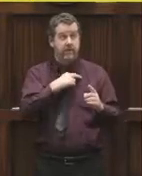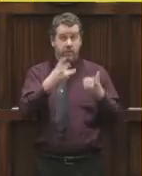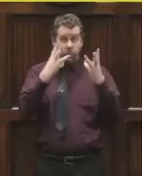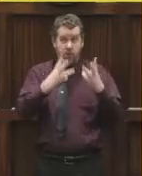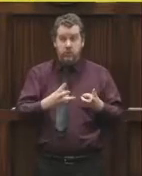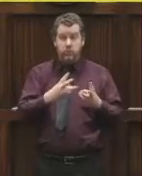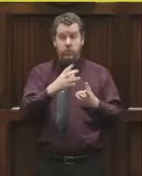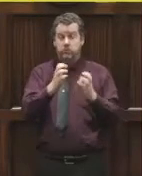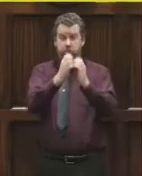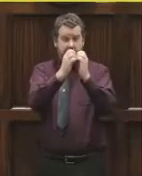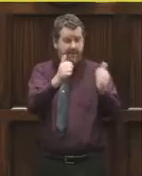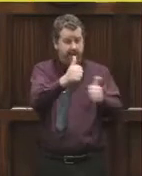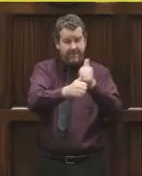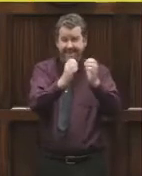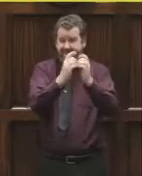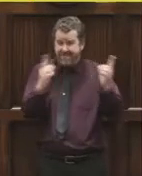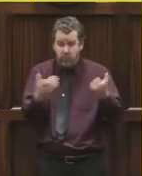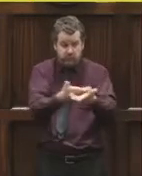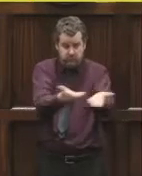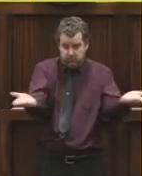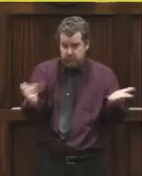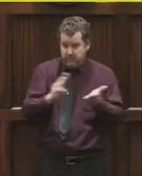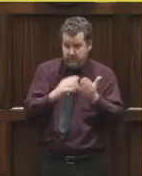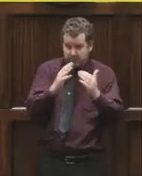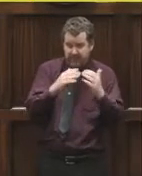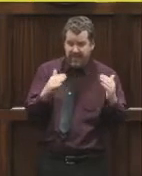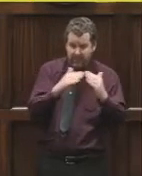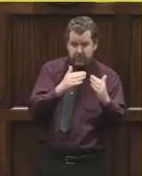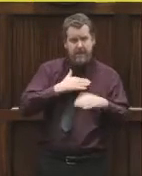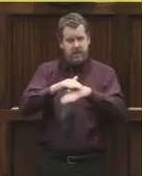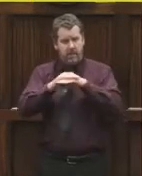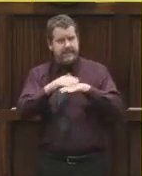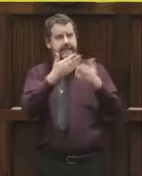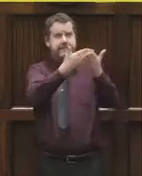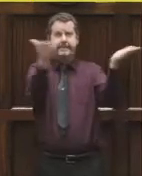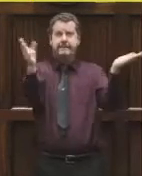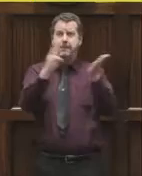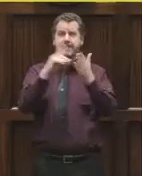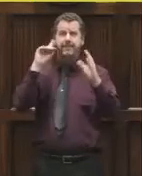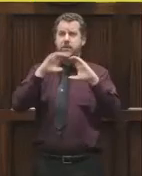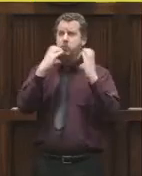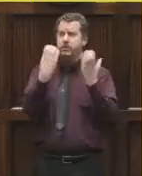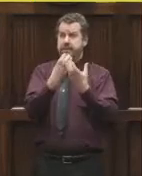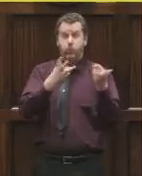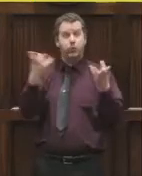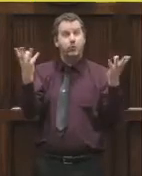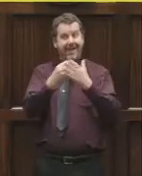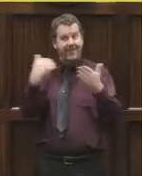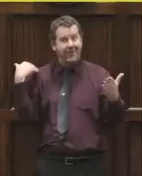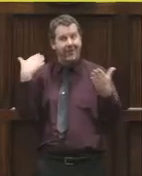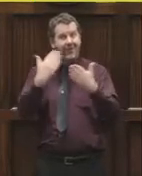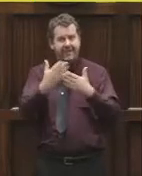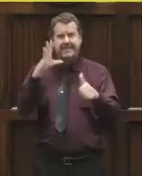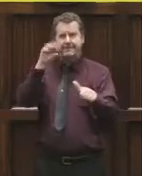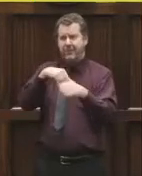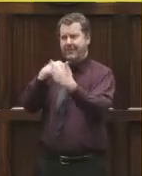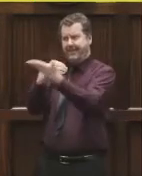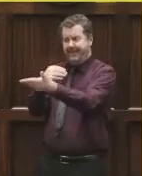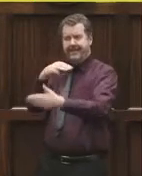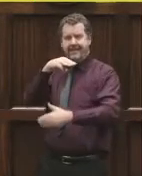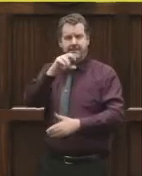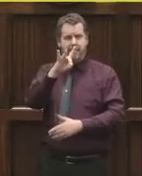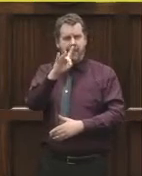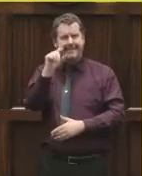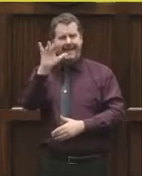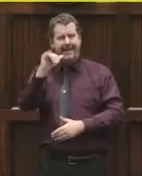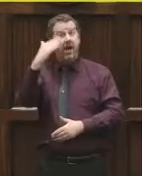the House and the members of the deaf community for working together, and particularly for Mark Daly. And it was difficult. There were difficult